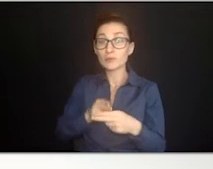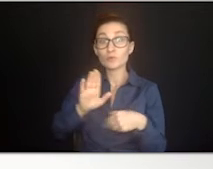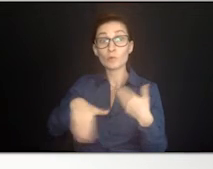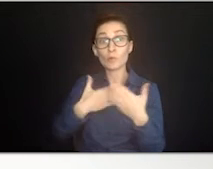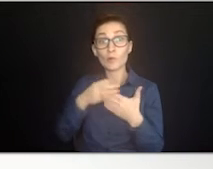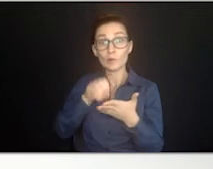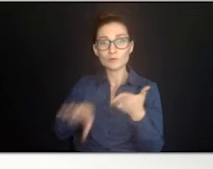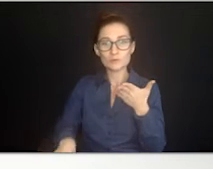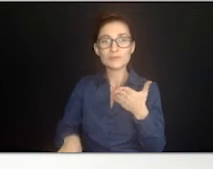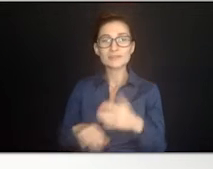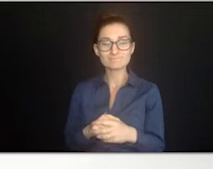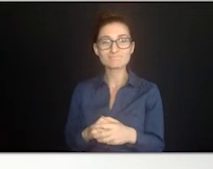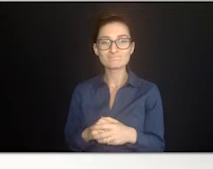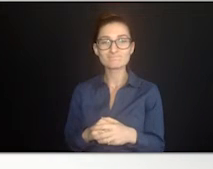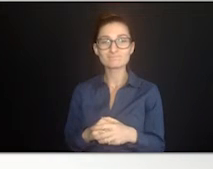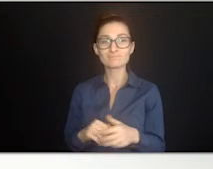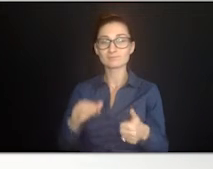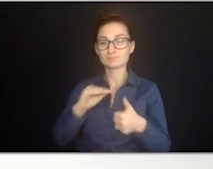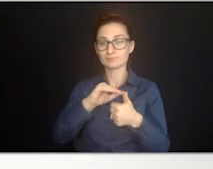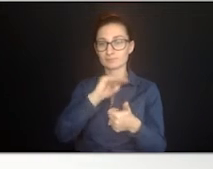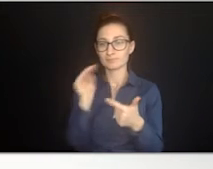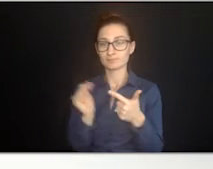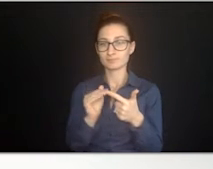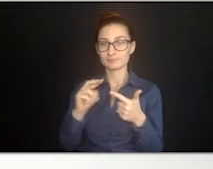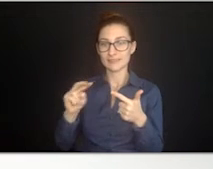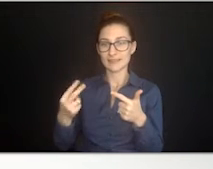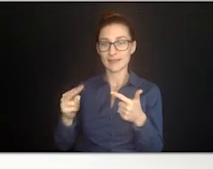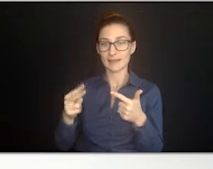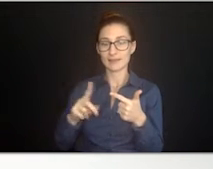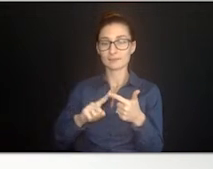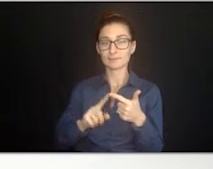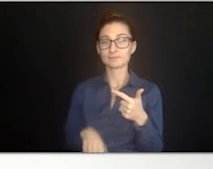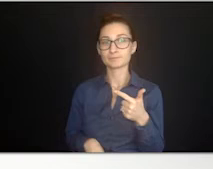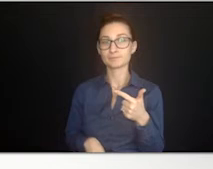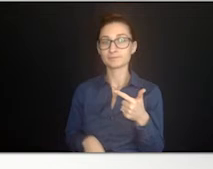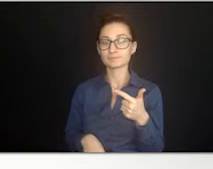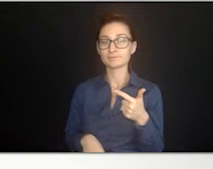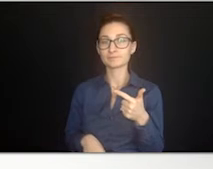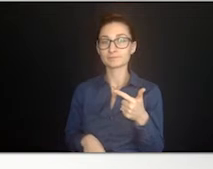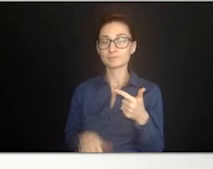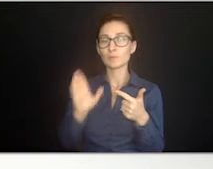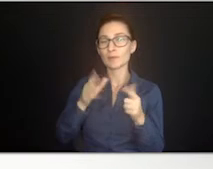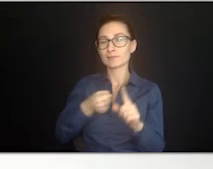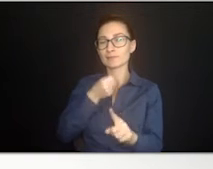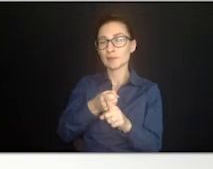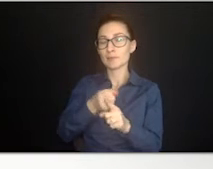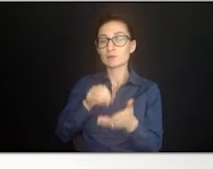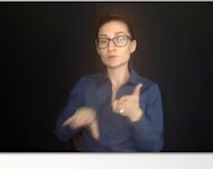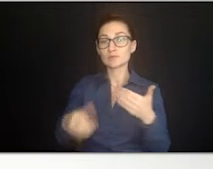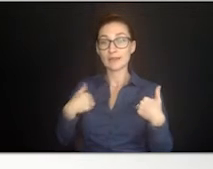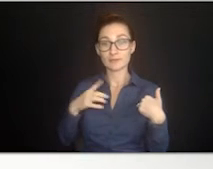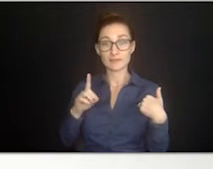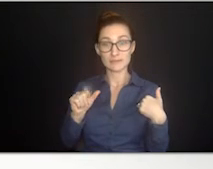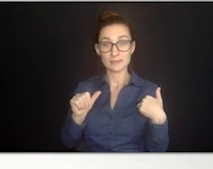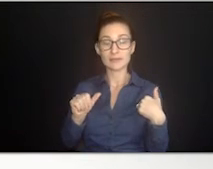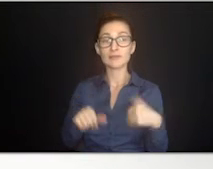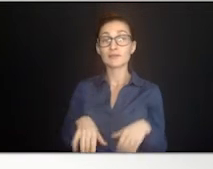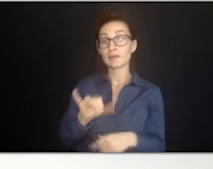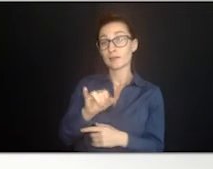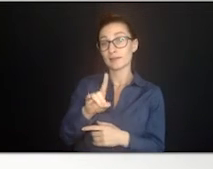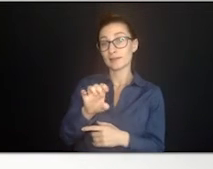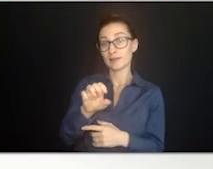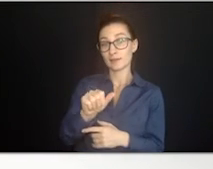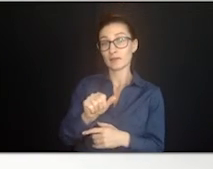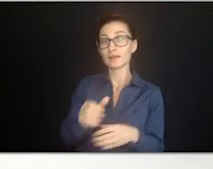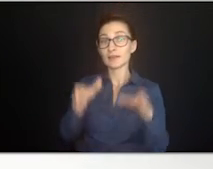students. The second law that we want to talk about briefly today that impacts our students with disabilities very clearly is the